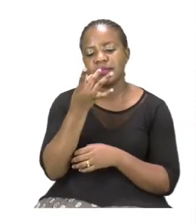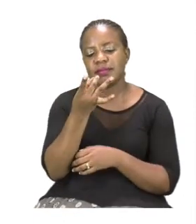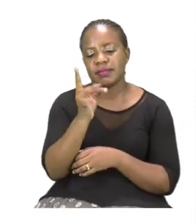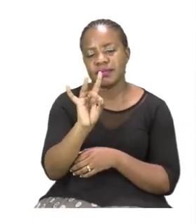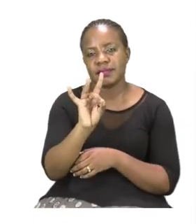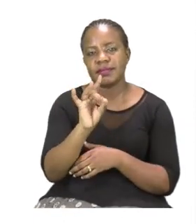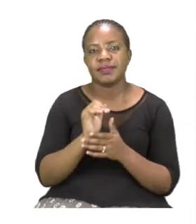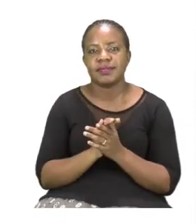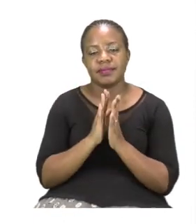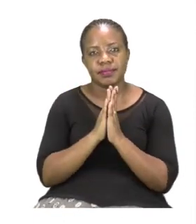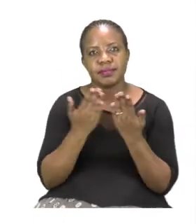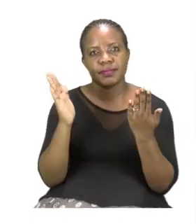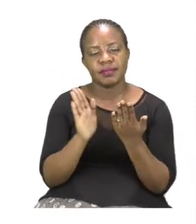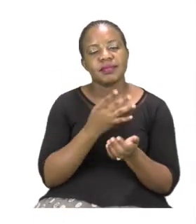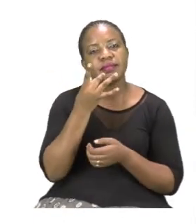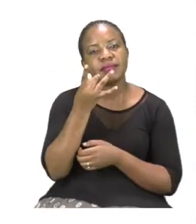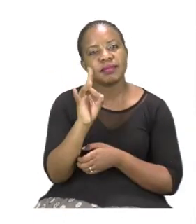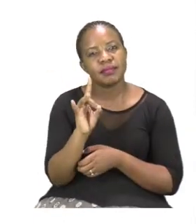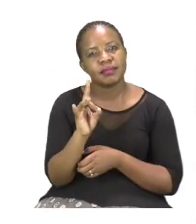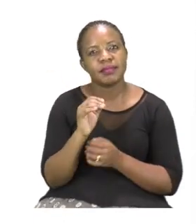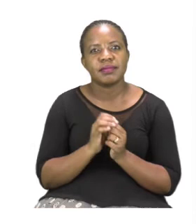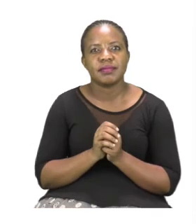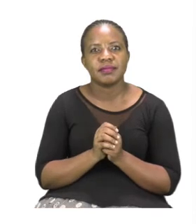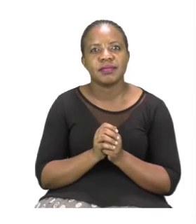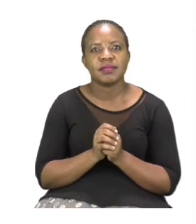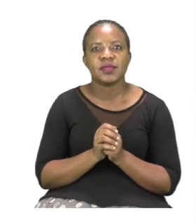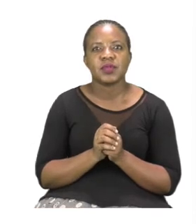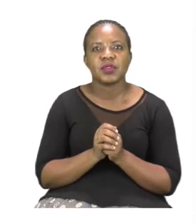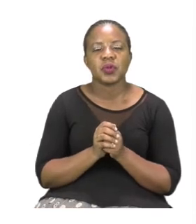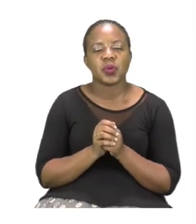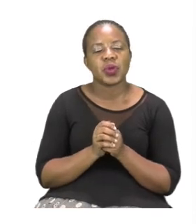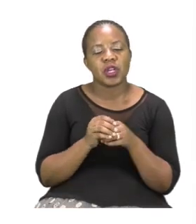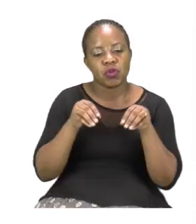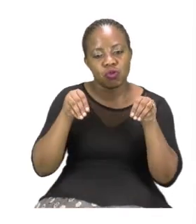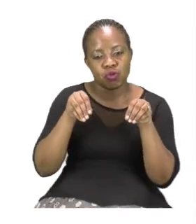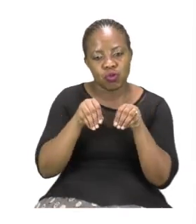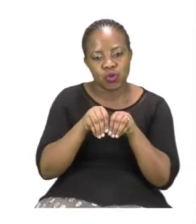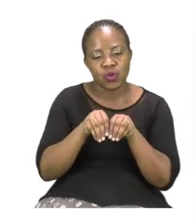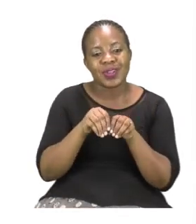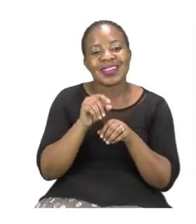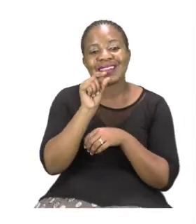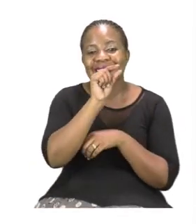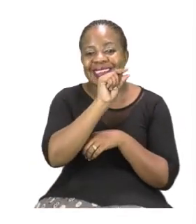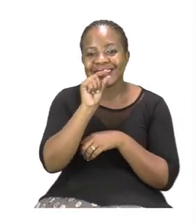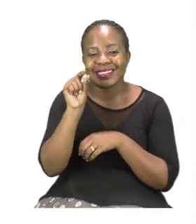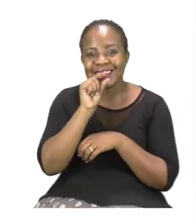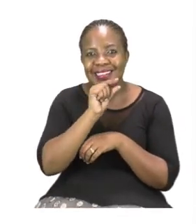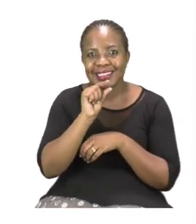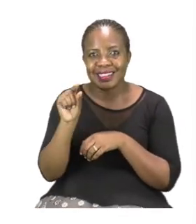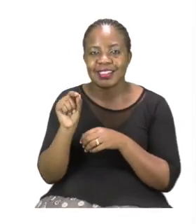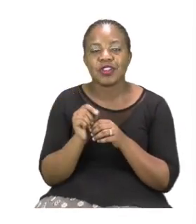On page 8, we are doing sentence construction. You are going to make